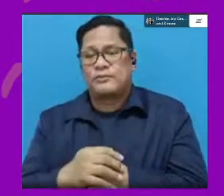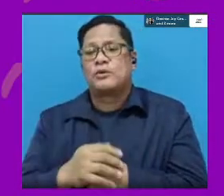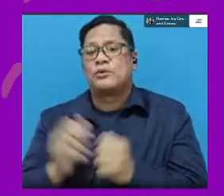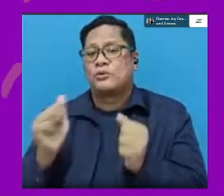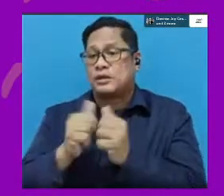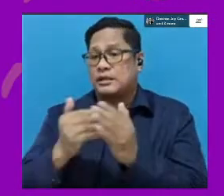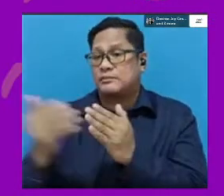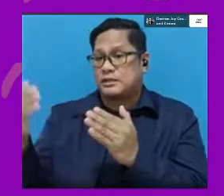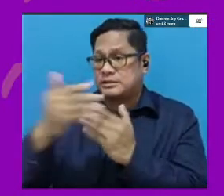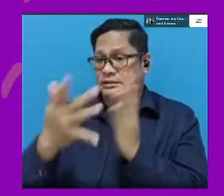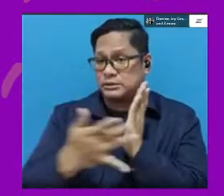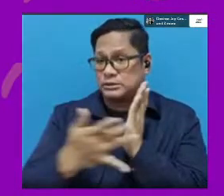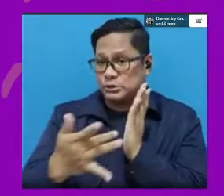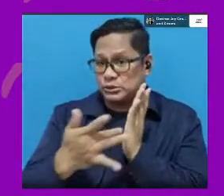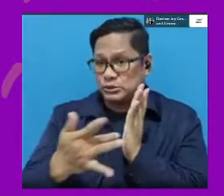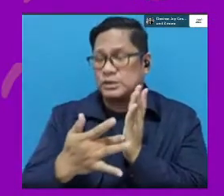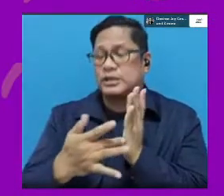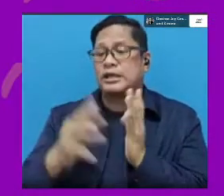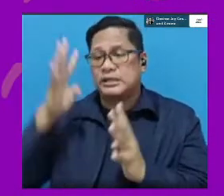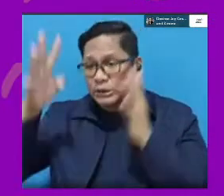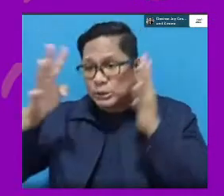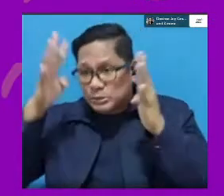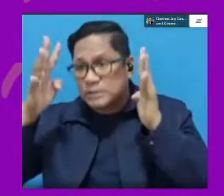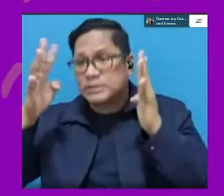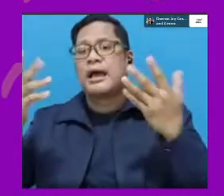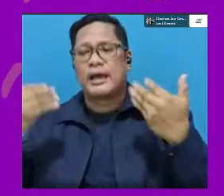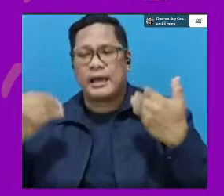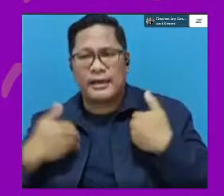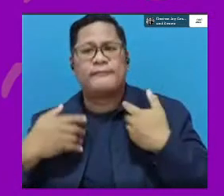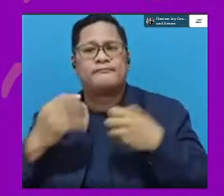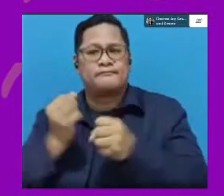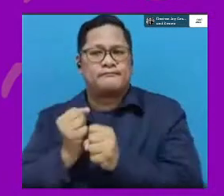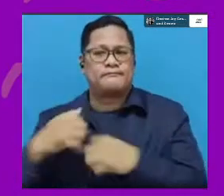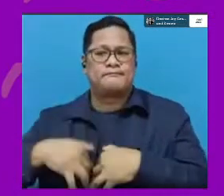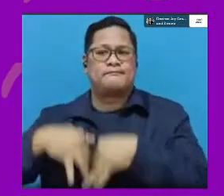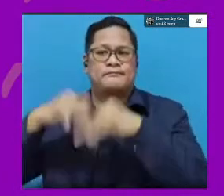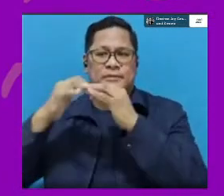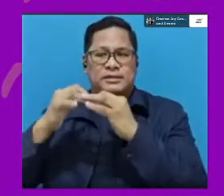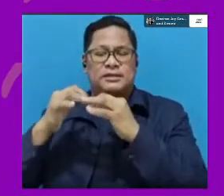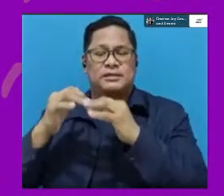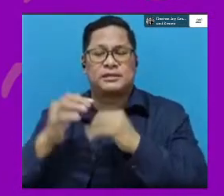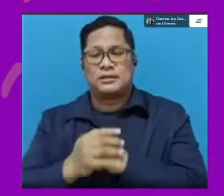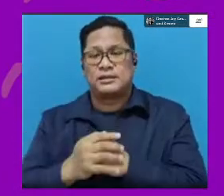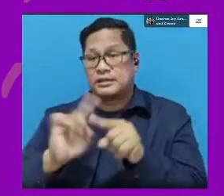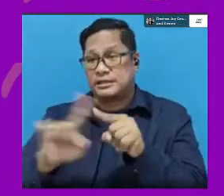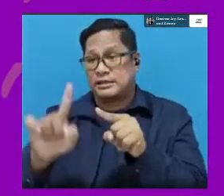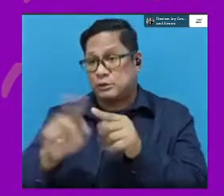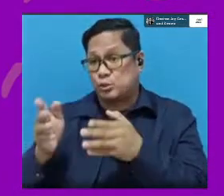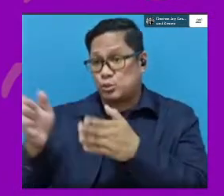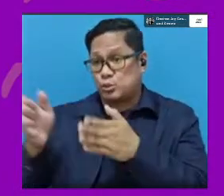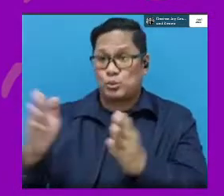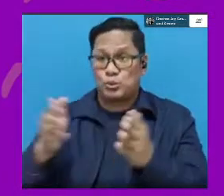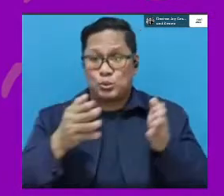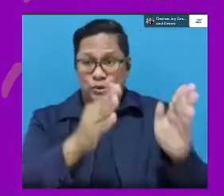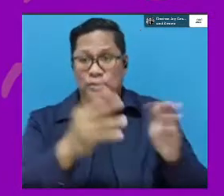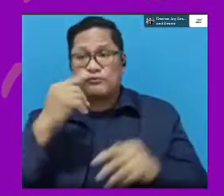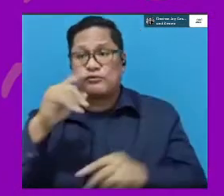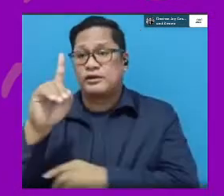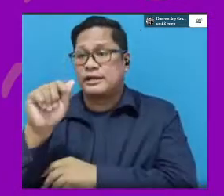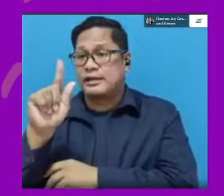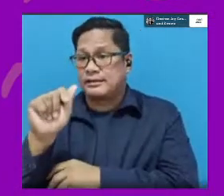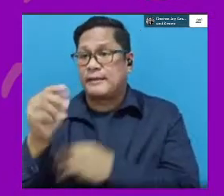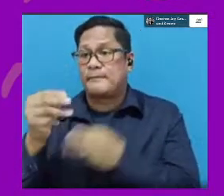in technology and innovations, they have created a different platform for the data management